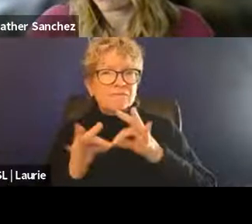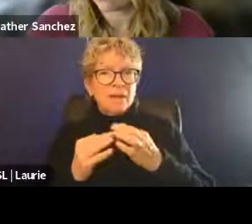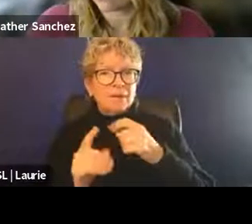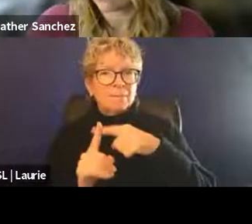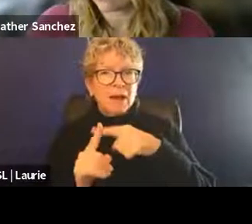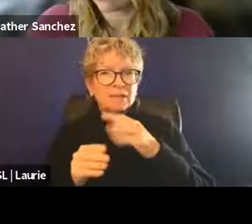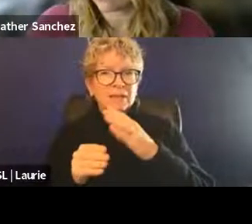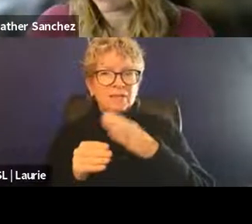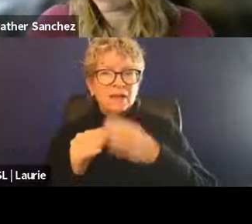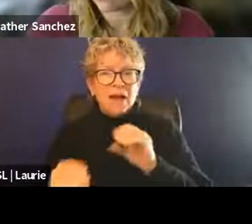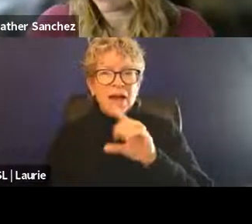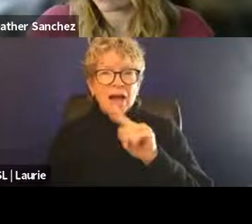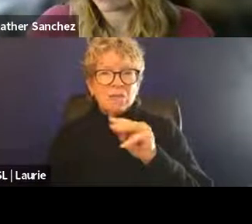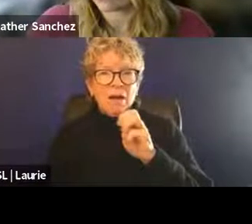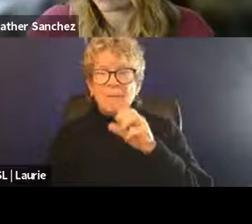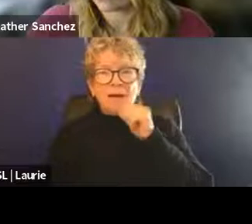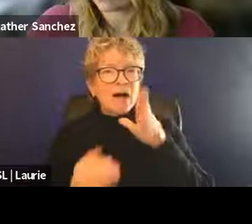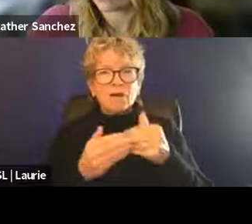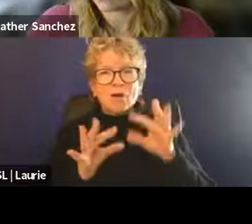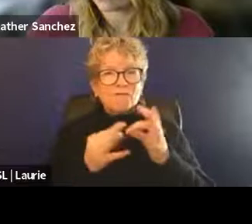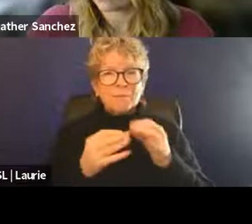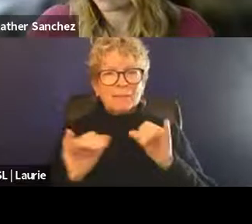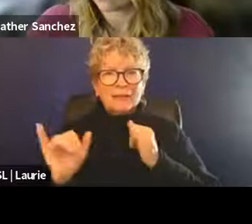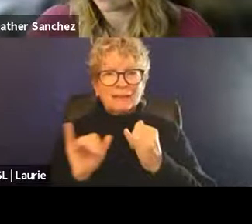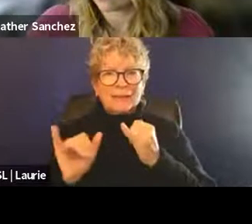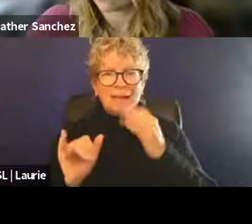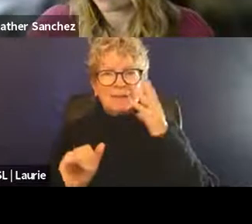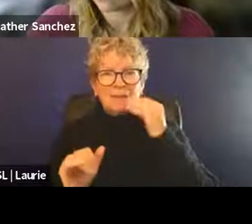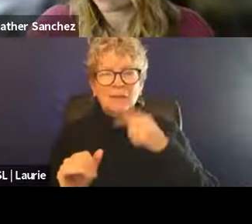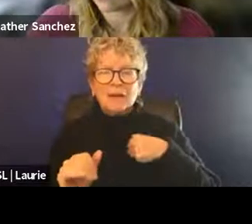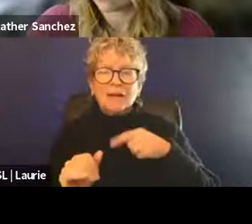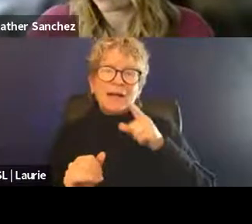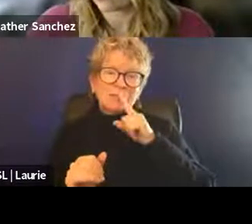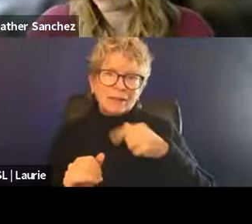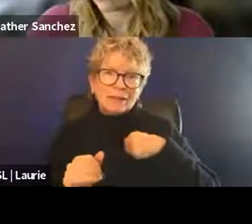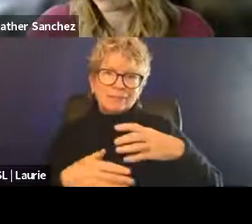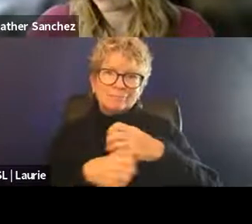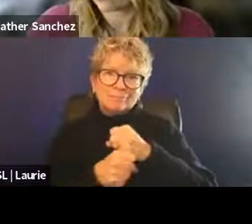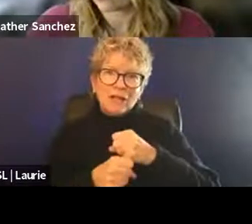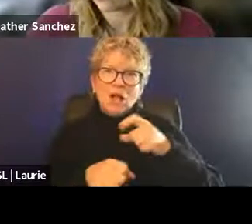just a tiny bit of really a very complicated, long story in 5 minutes,